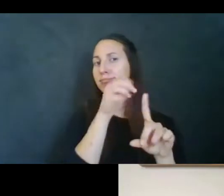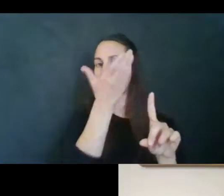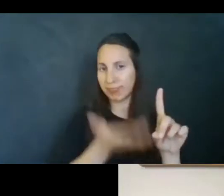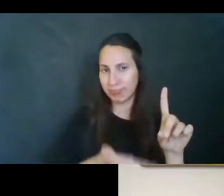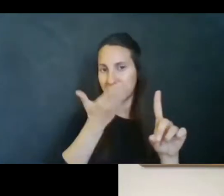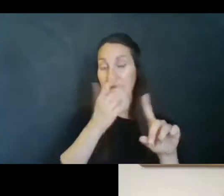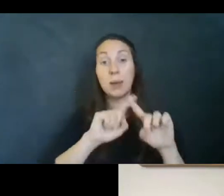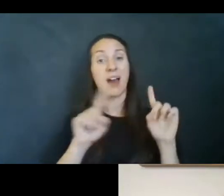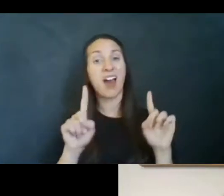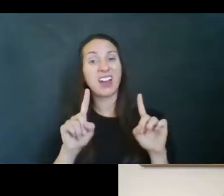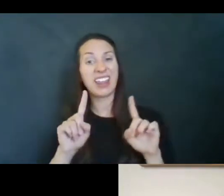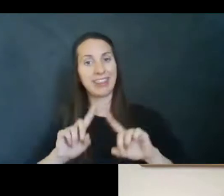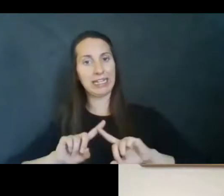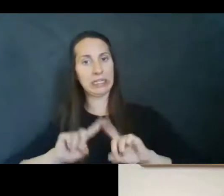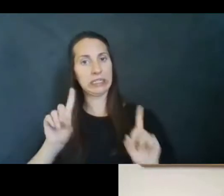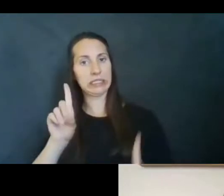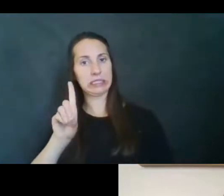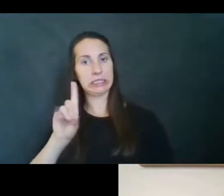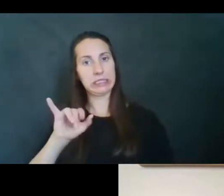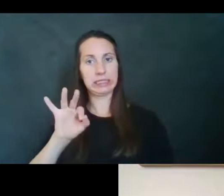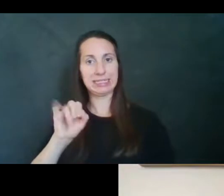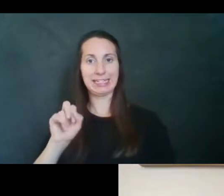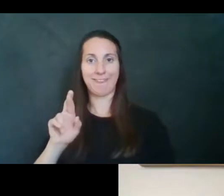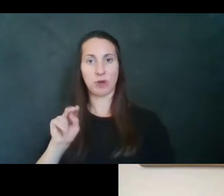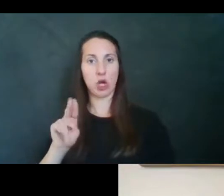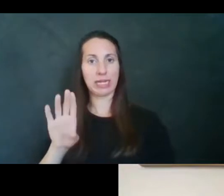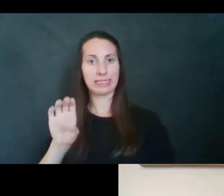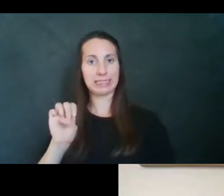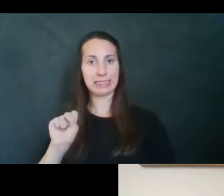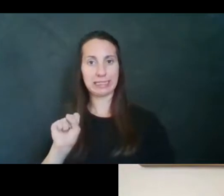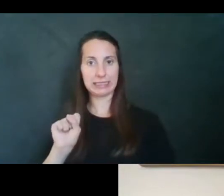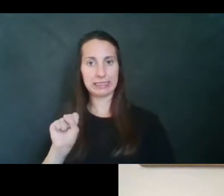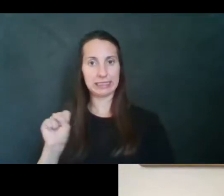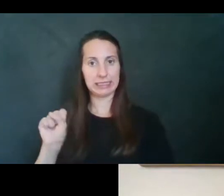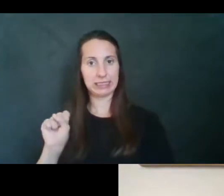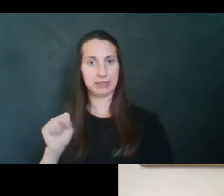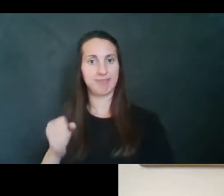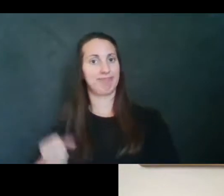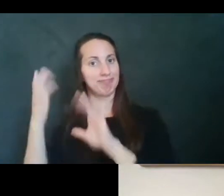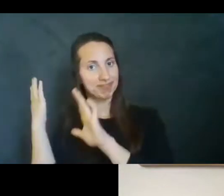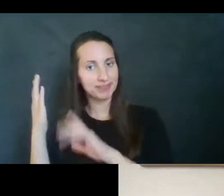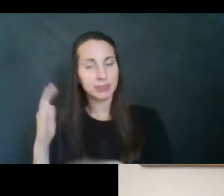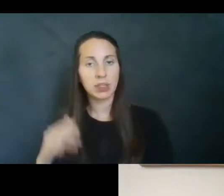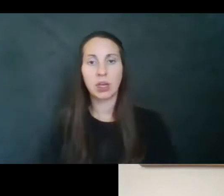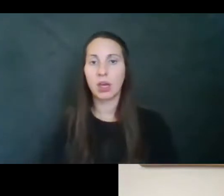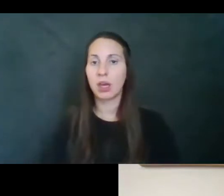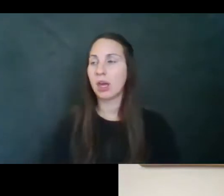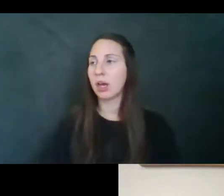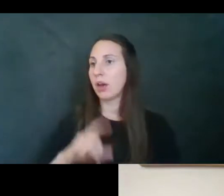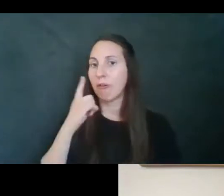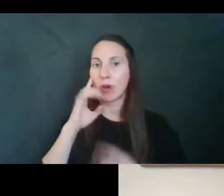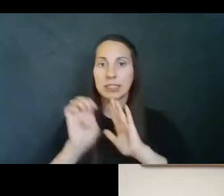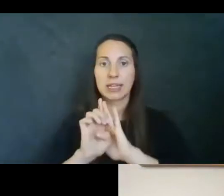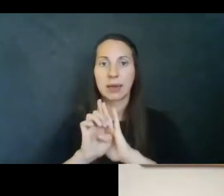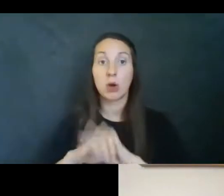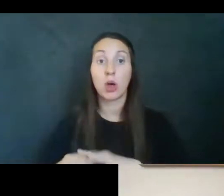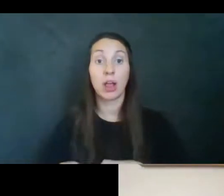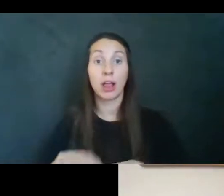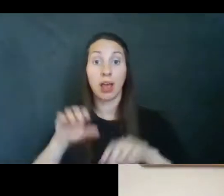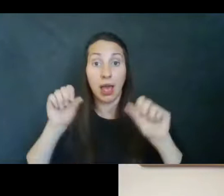is taking away the othering that comes with difference. So really looking at ability as a spectrum